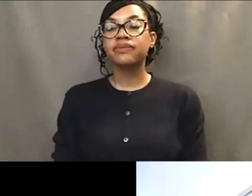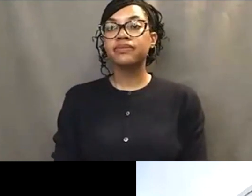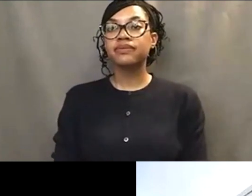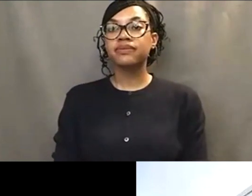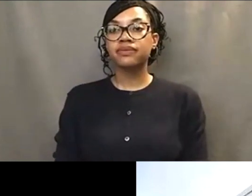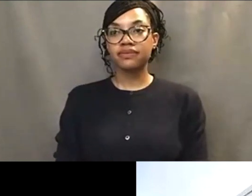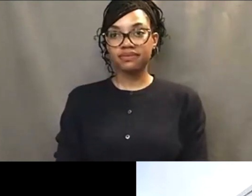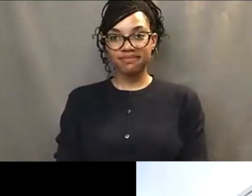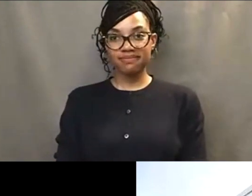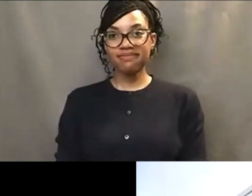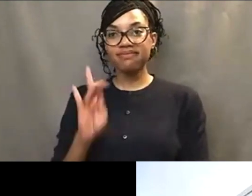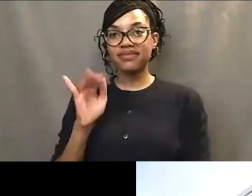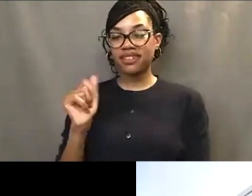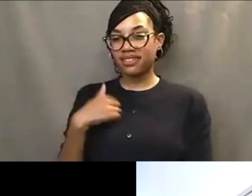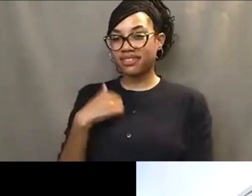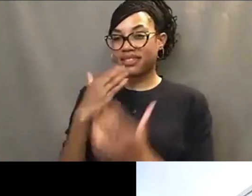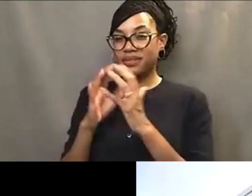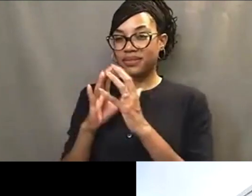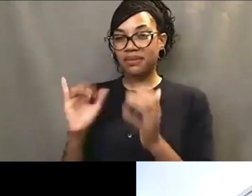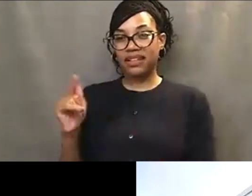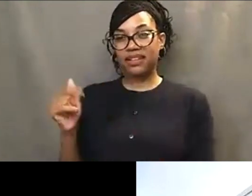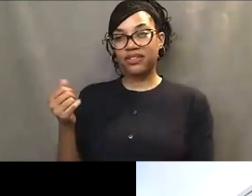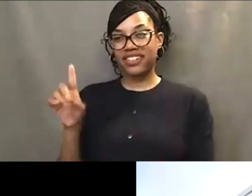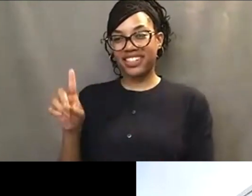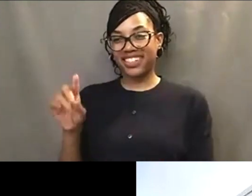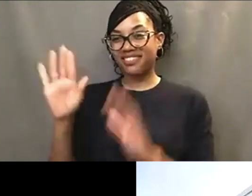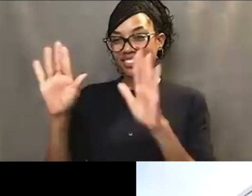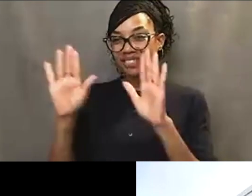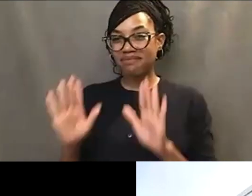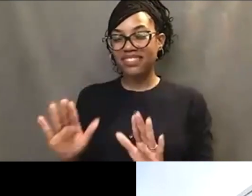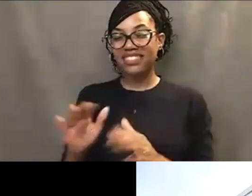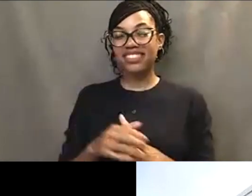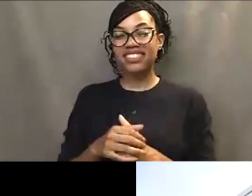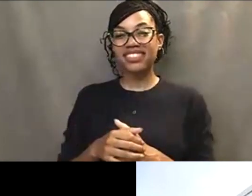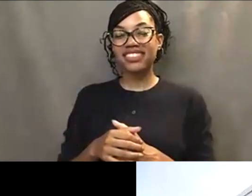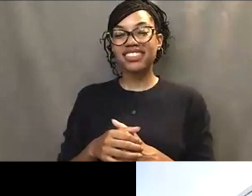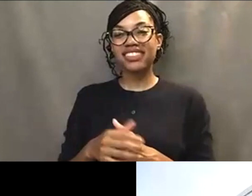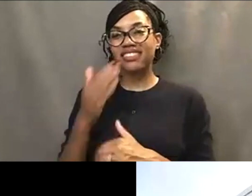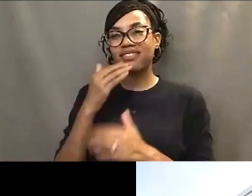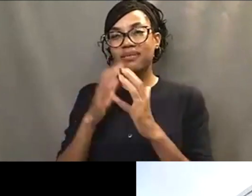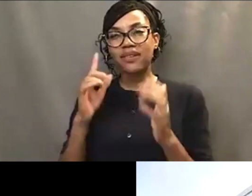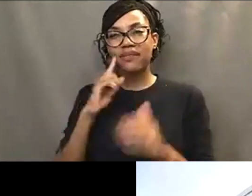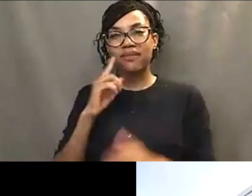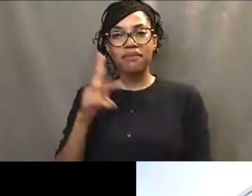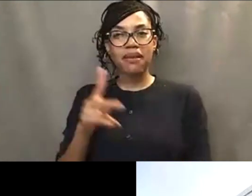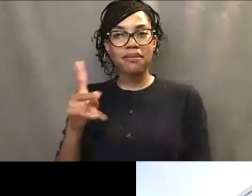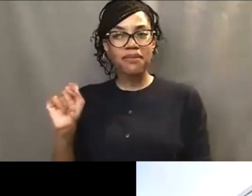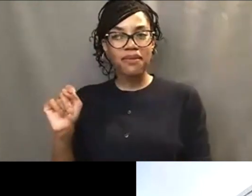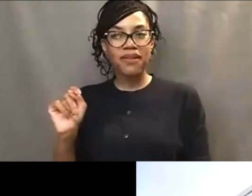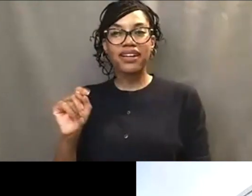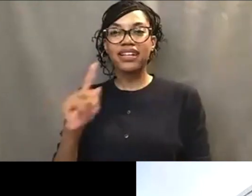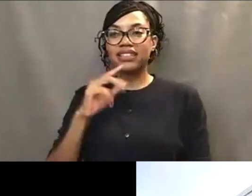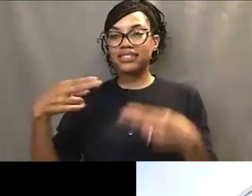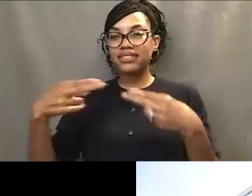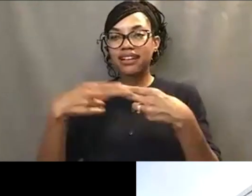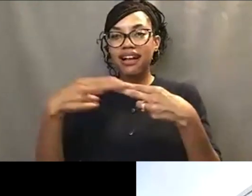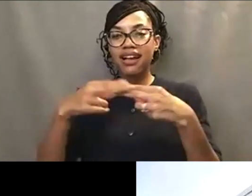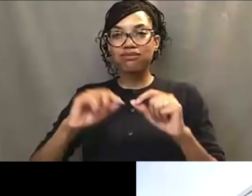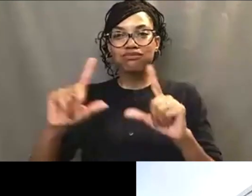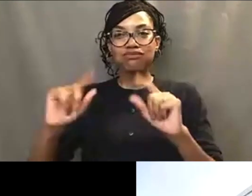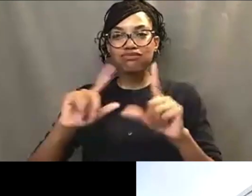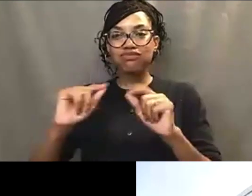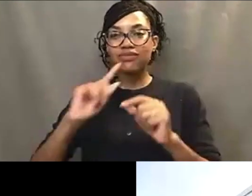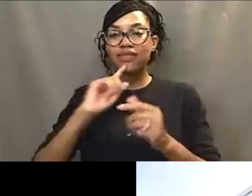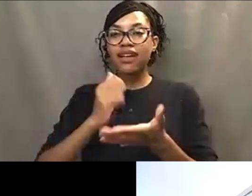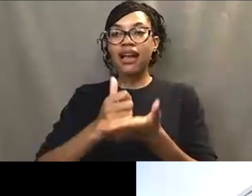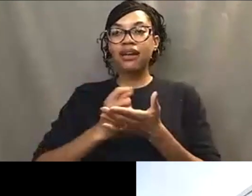Thank you so much, Ingrid. That was so amazing. Thank you for that PowerPoint. You just really brought everything together. So